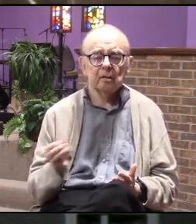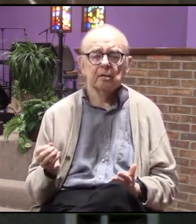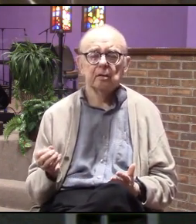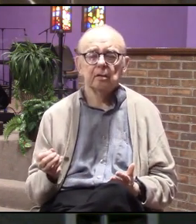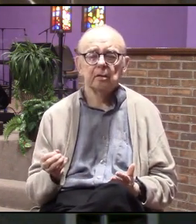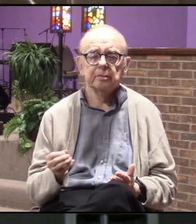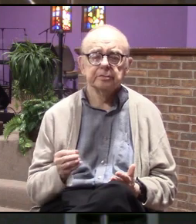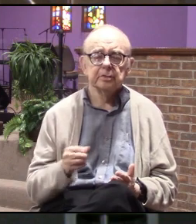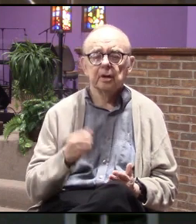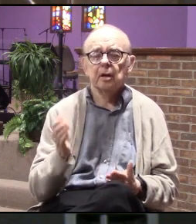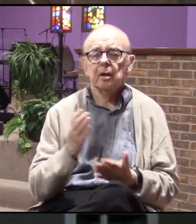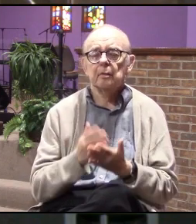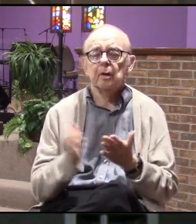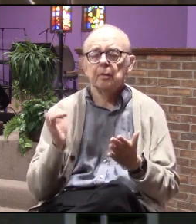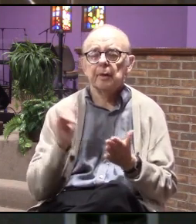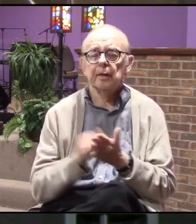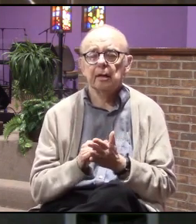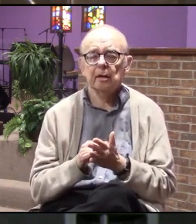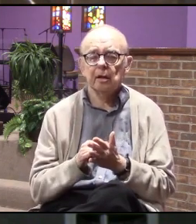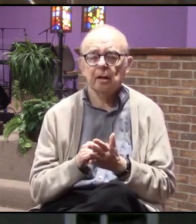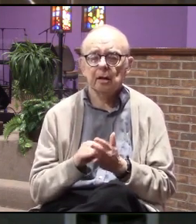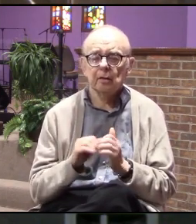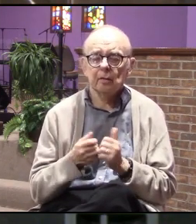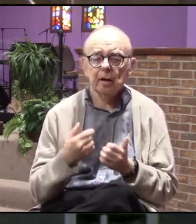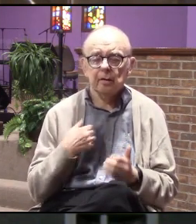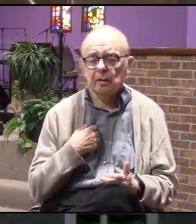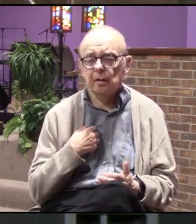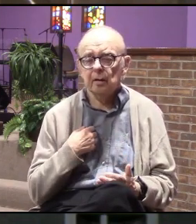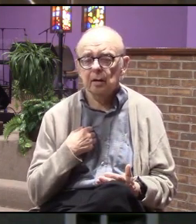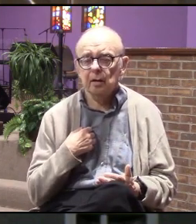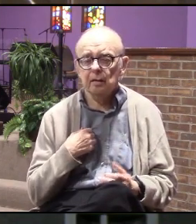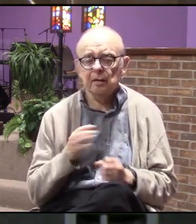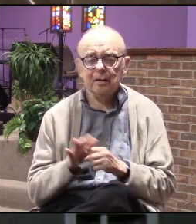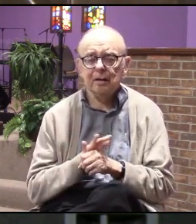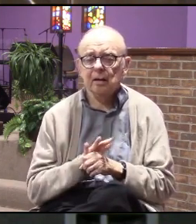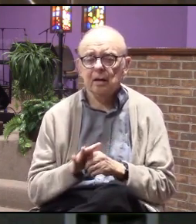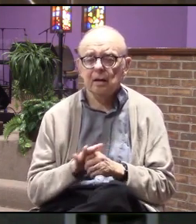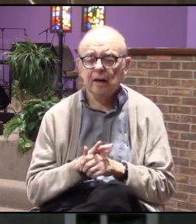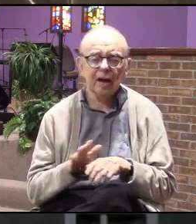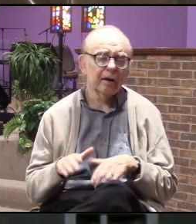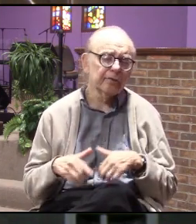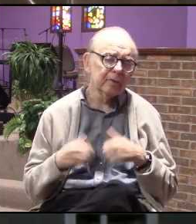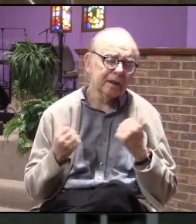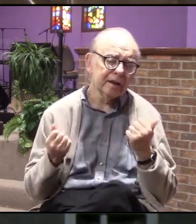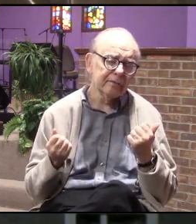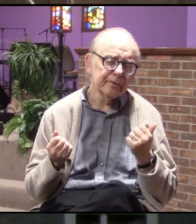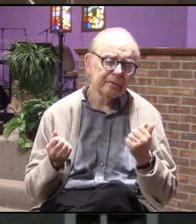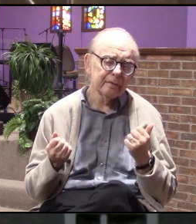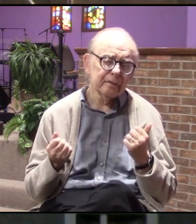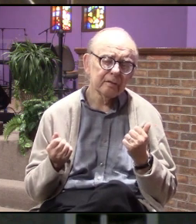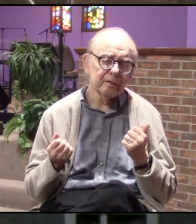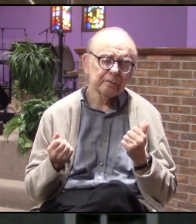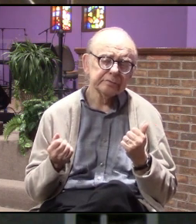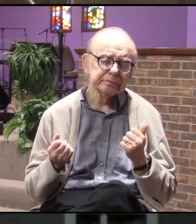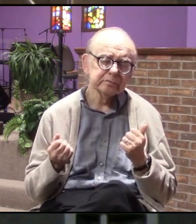And the other part about it is this: how do I fully live